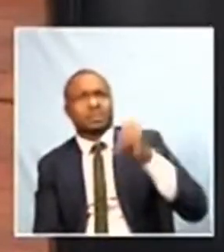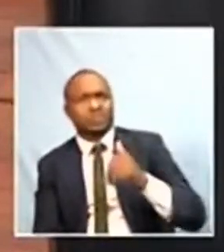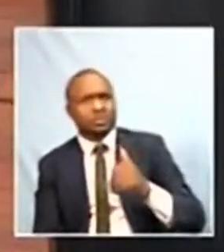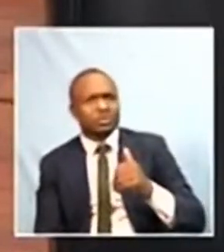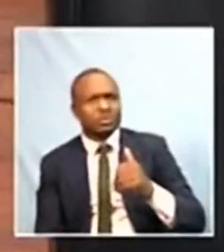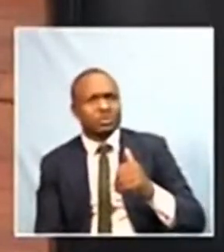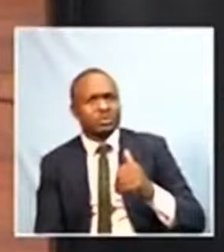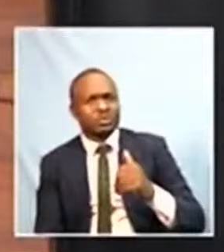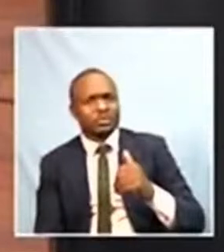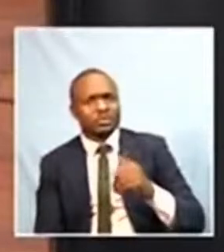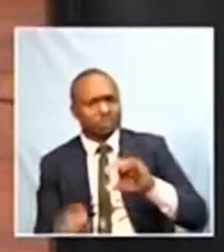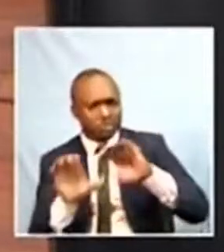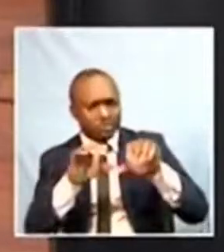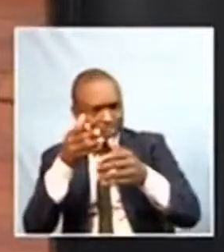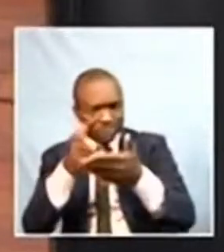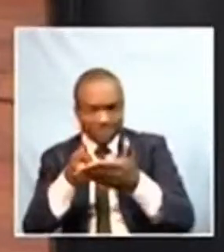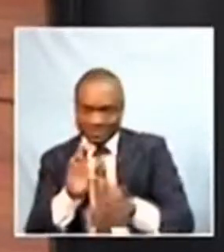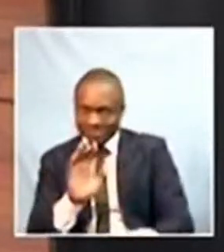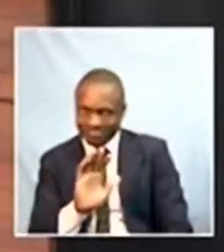this. You